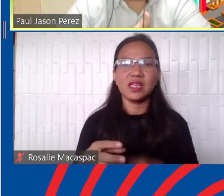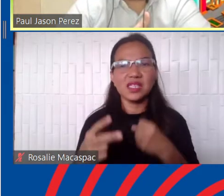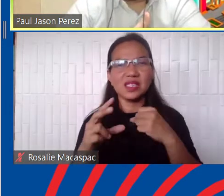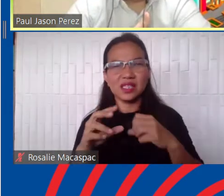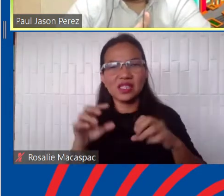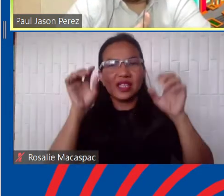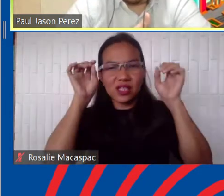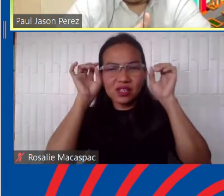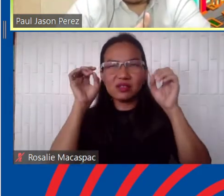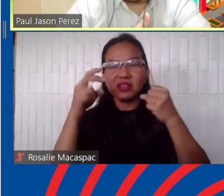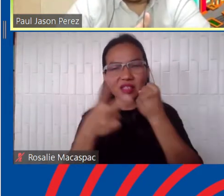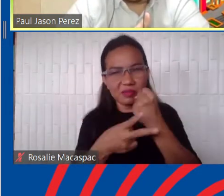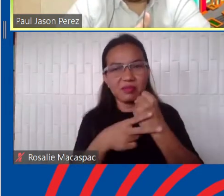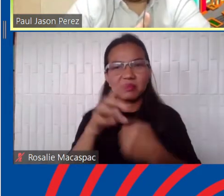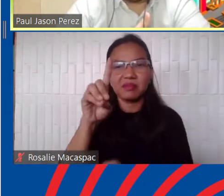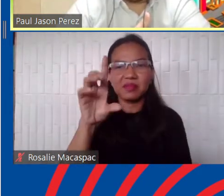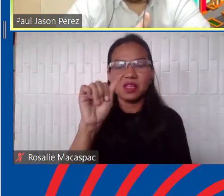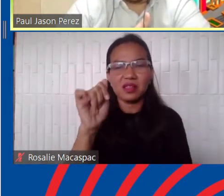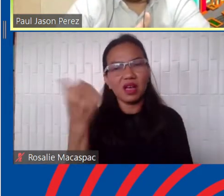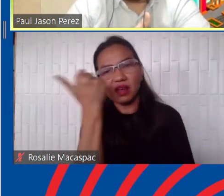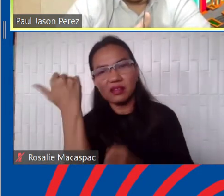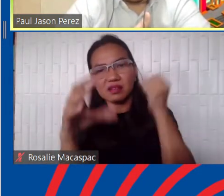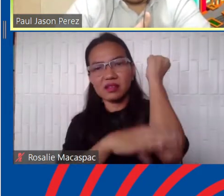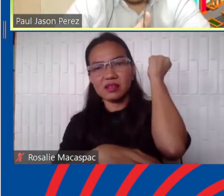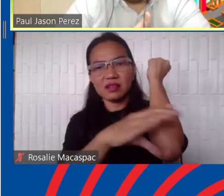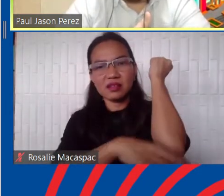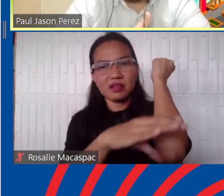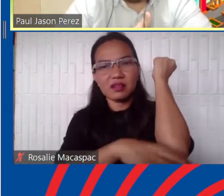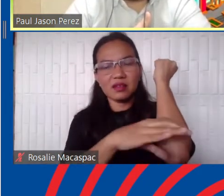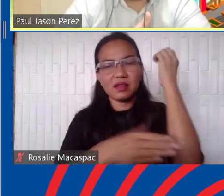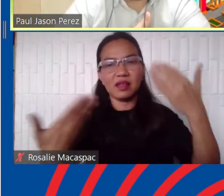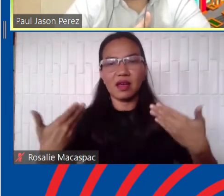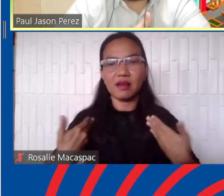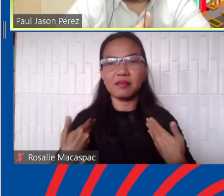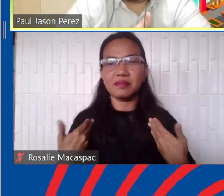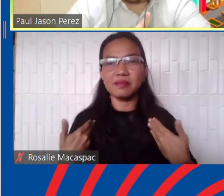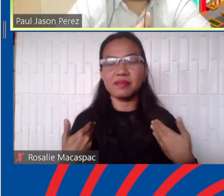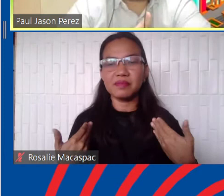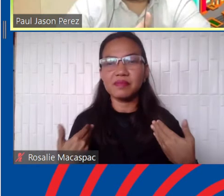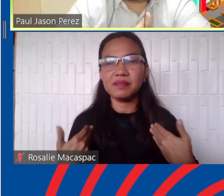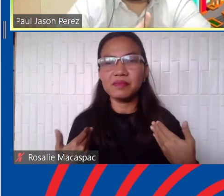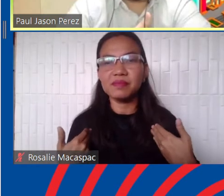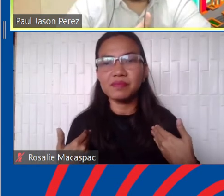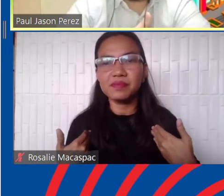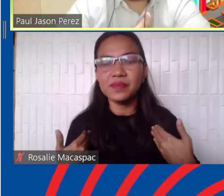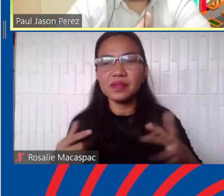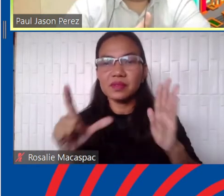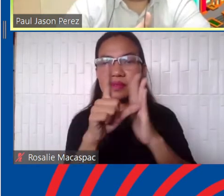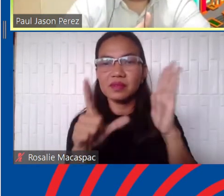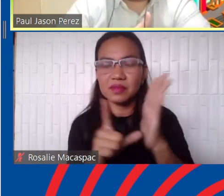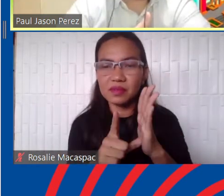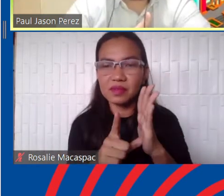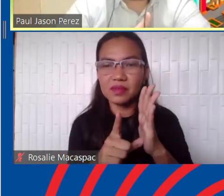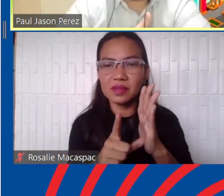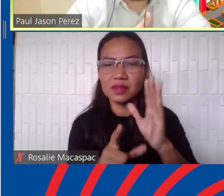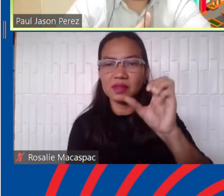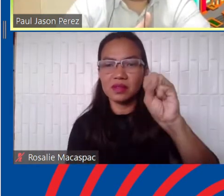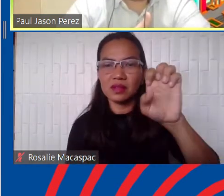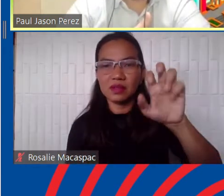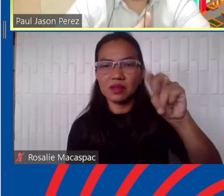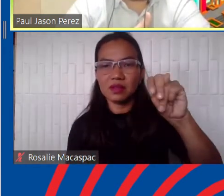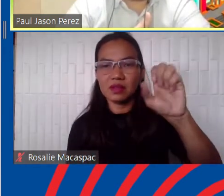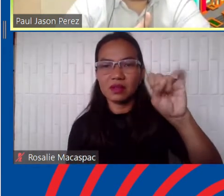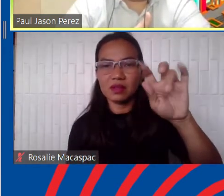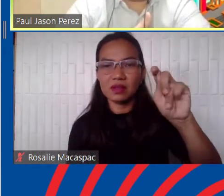So in other countries, they have laws about sensitive data. Like for